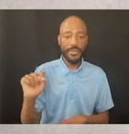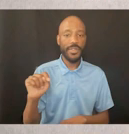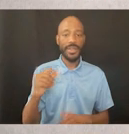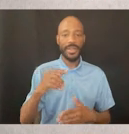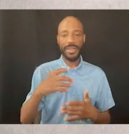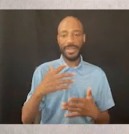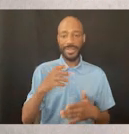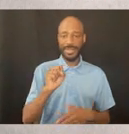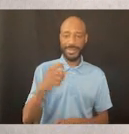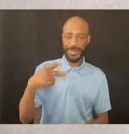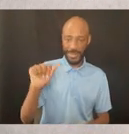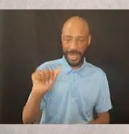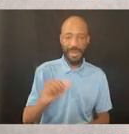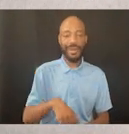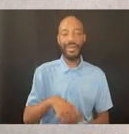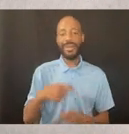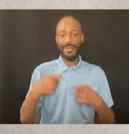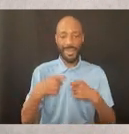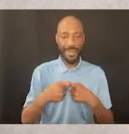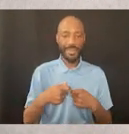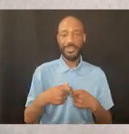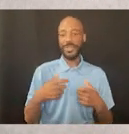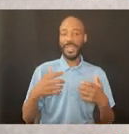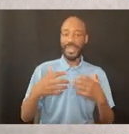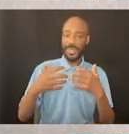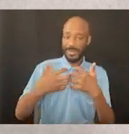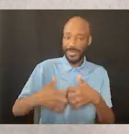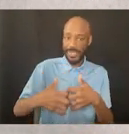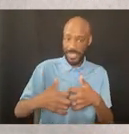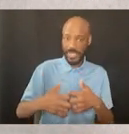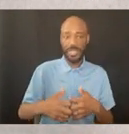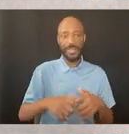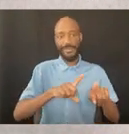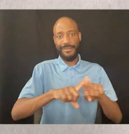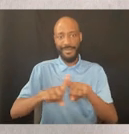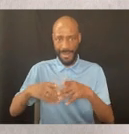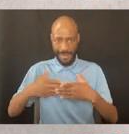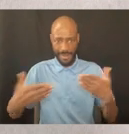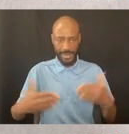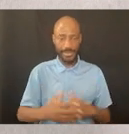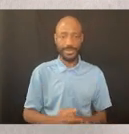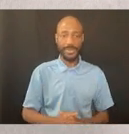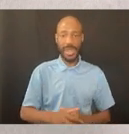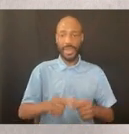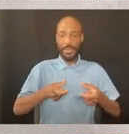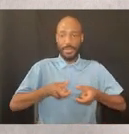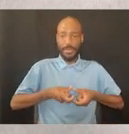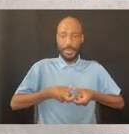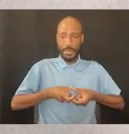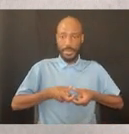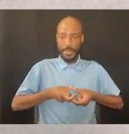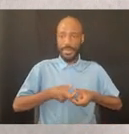breathing apparatus. In the center of his chest is a pale purple label reading, "Oops."